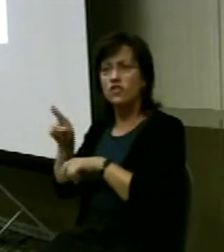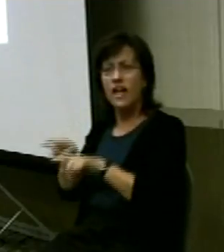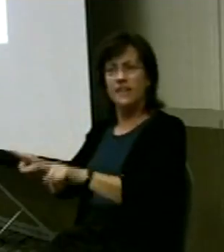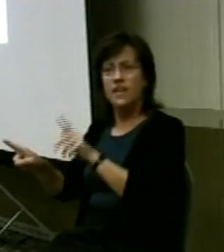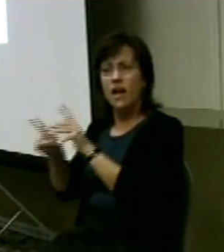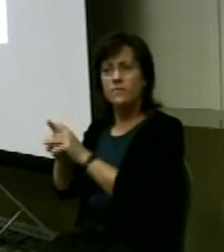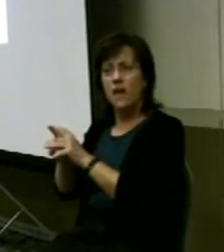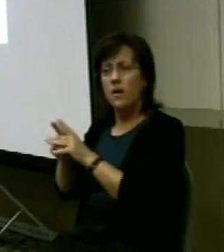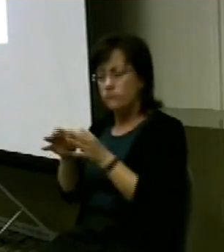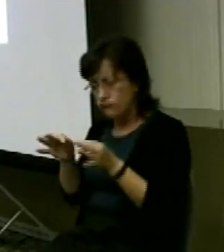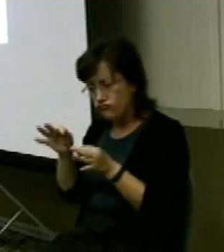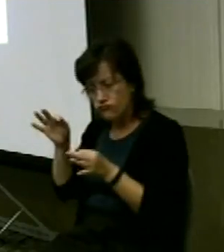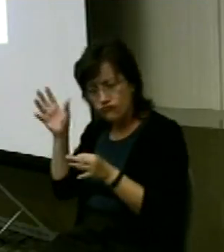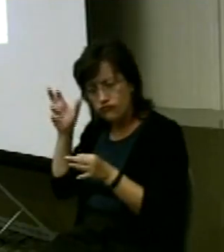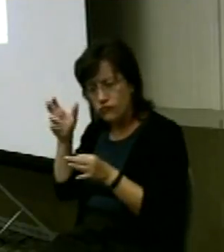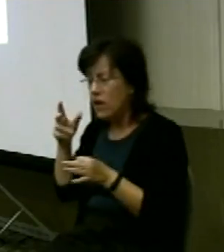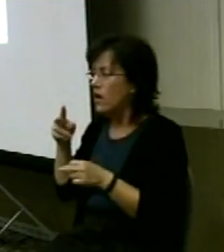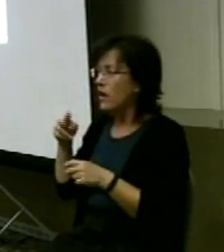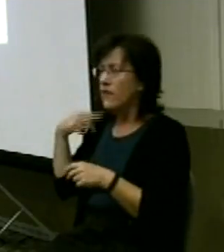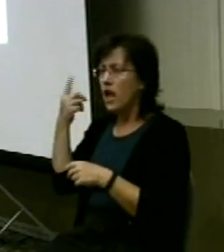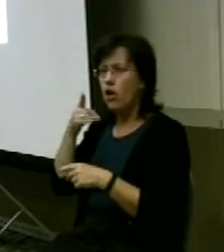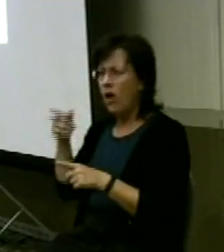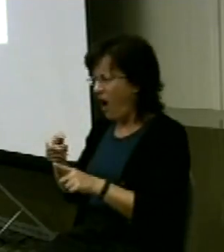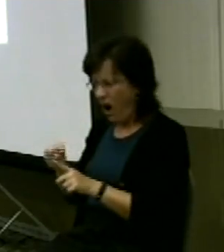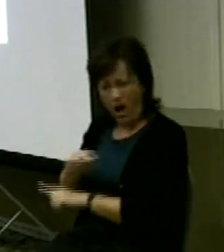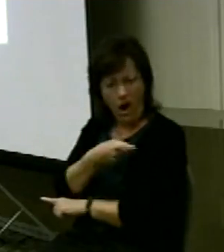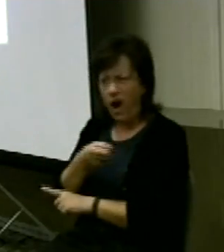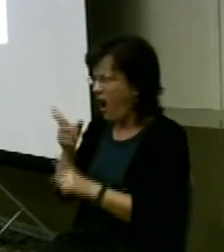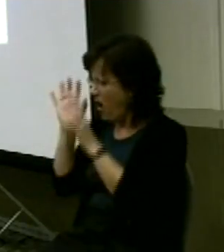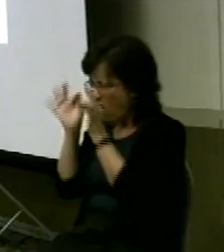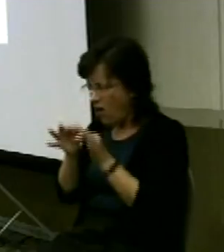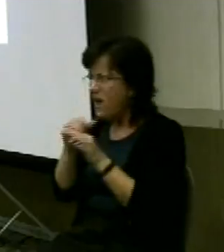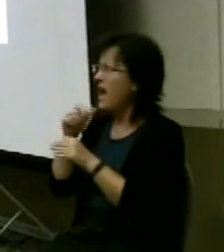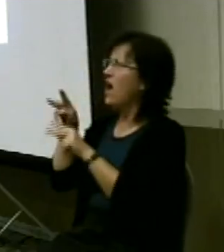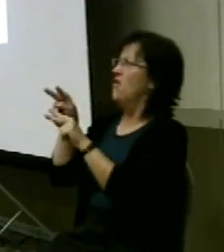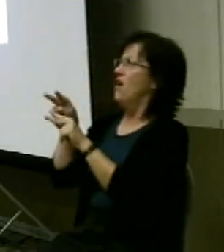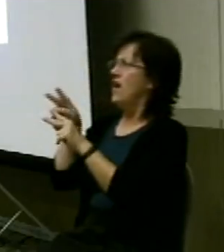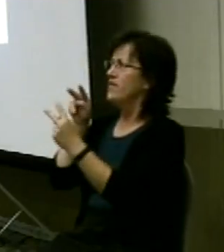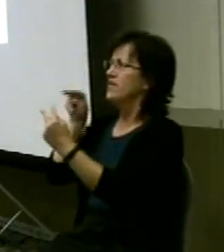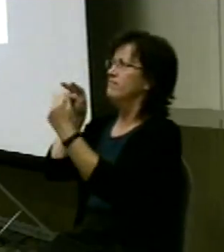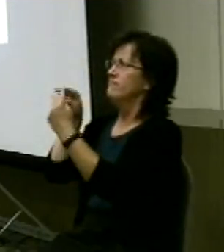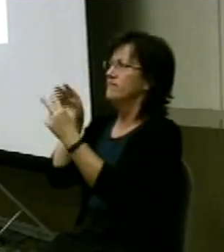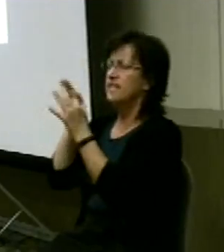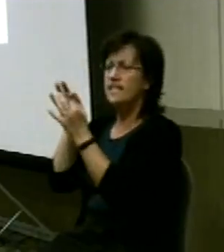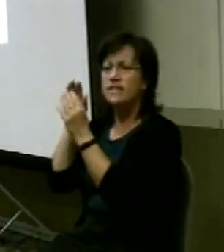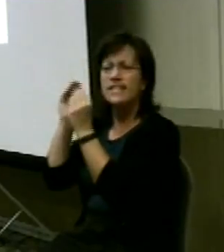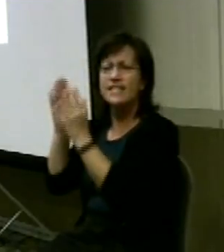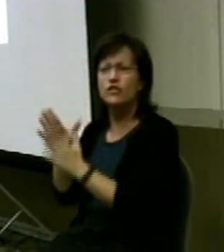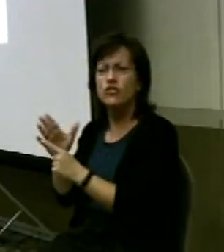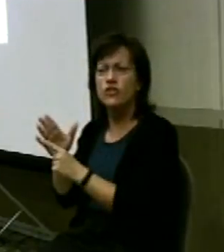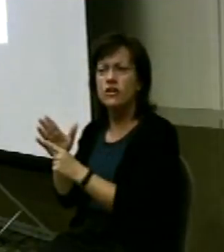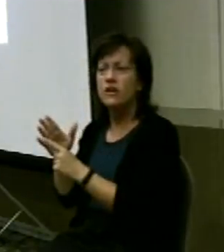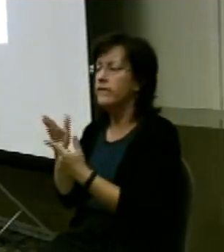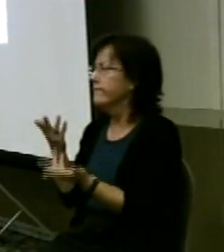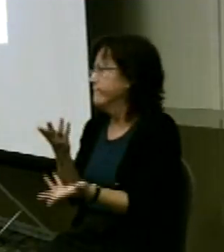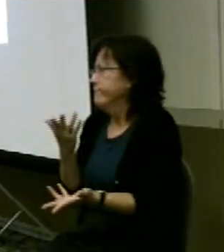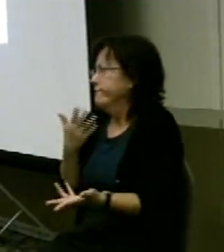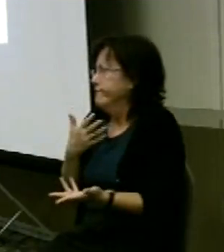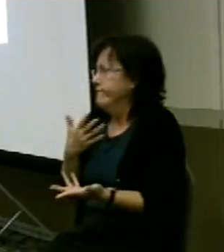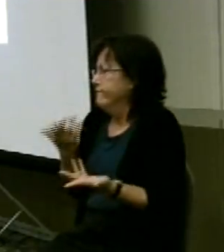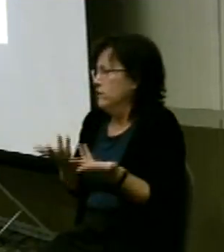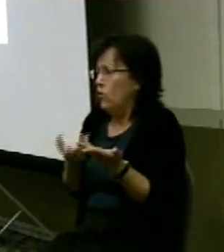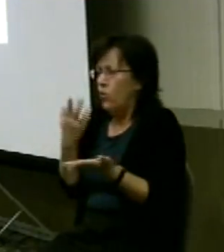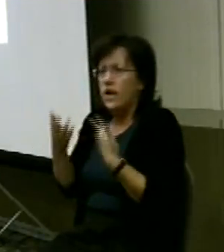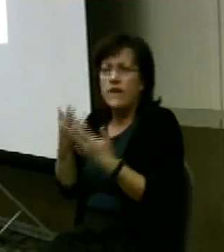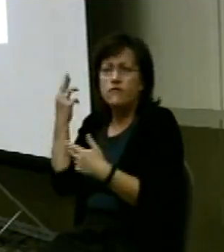while they visually look like they're off task because their eyes are not on the teacher, biologically or